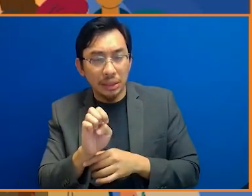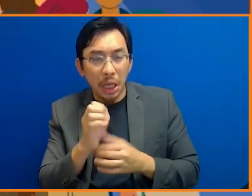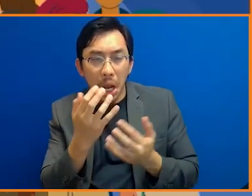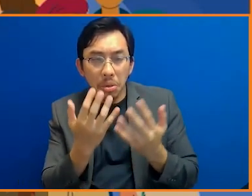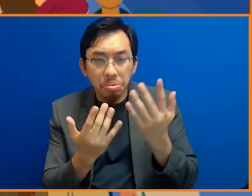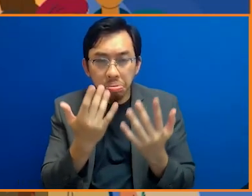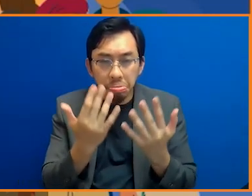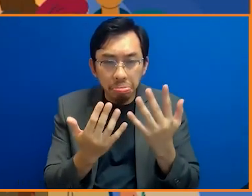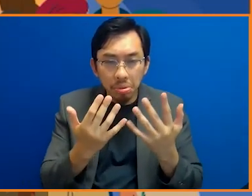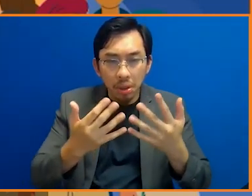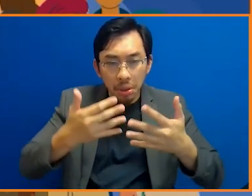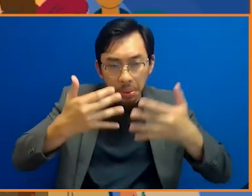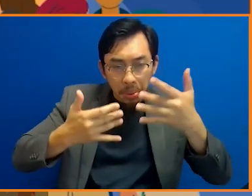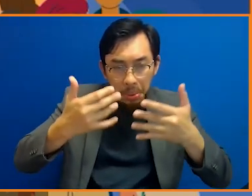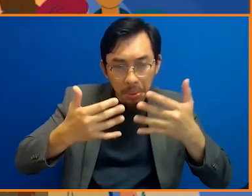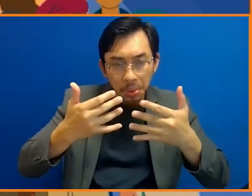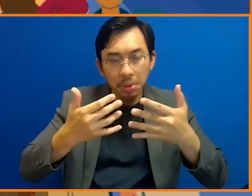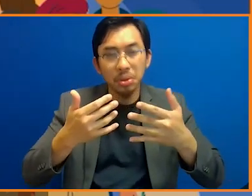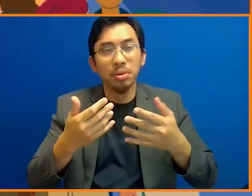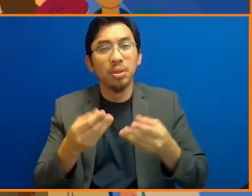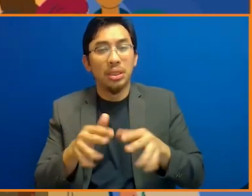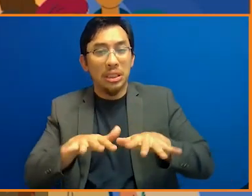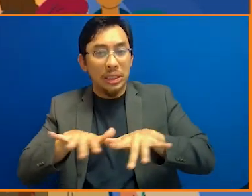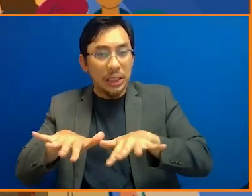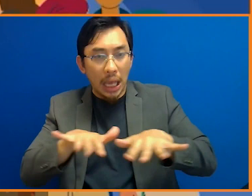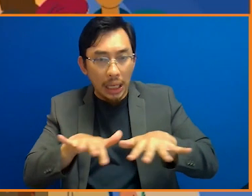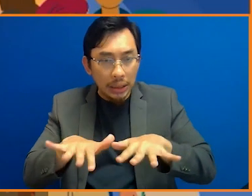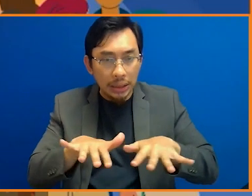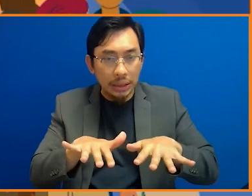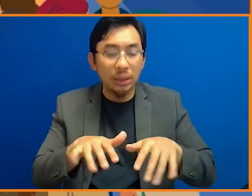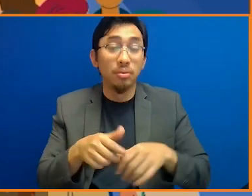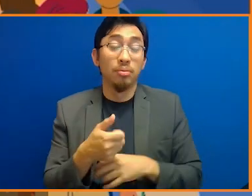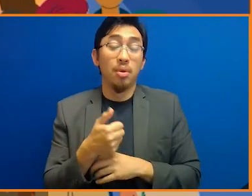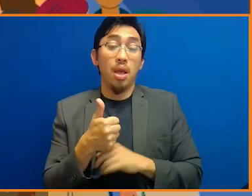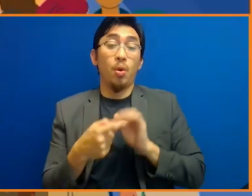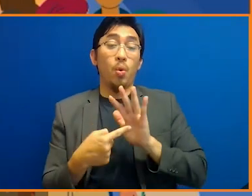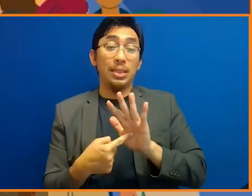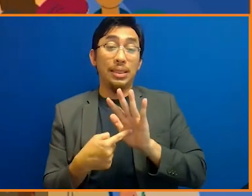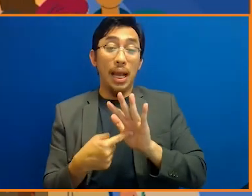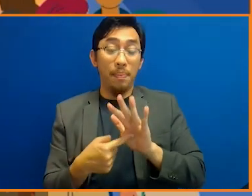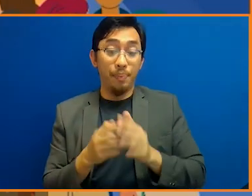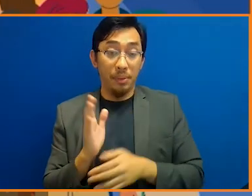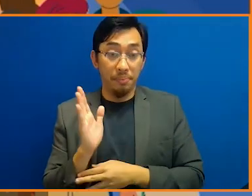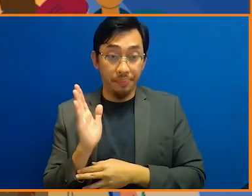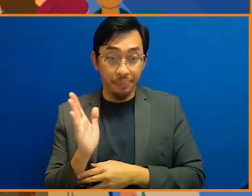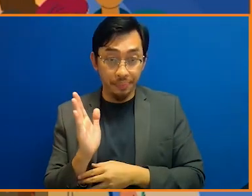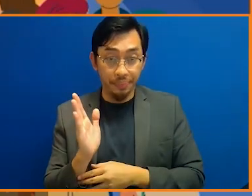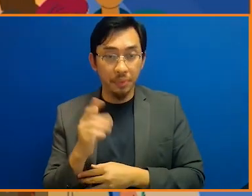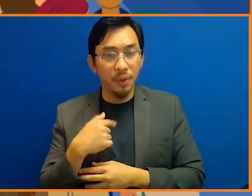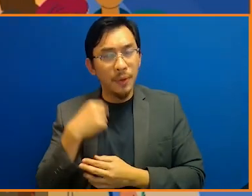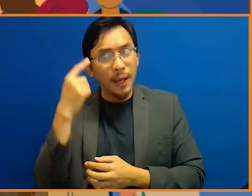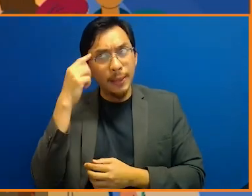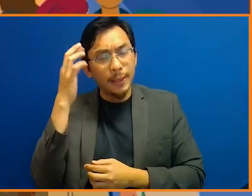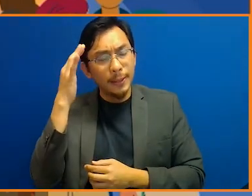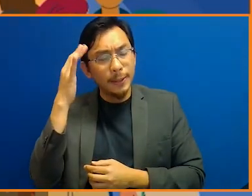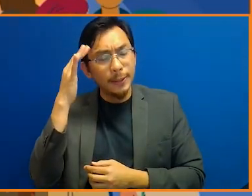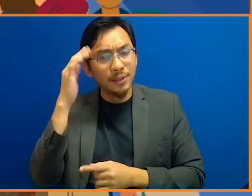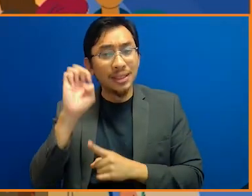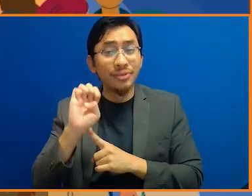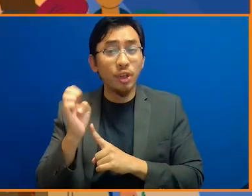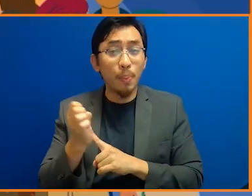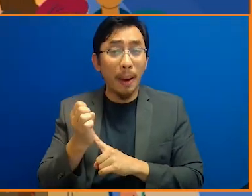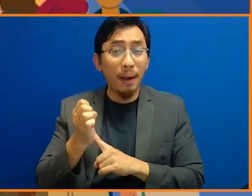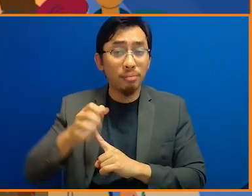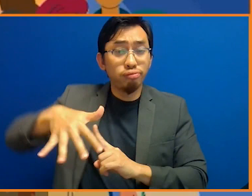still have the sandy beach or something like that. That is kind of a good example how